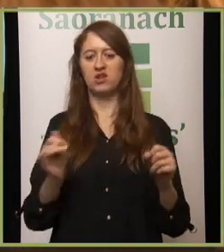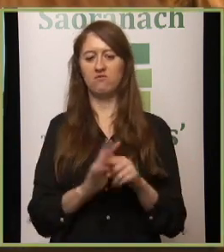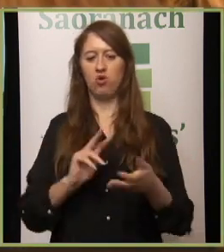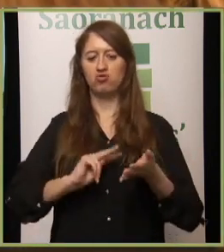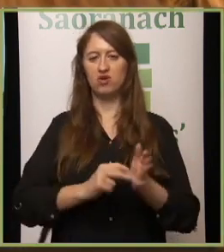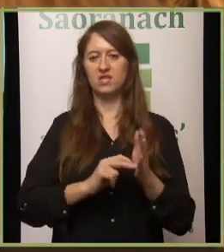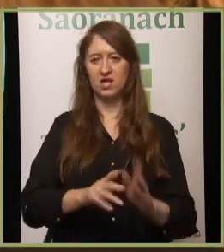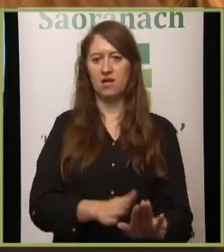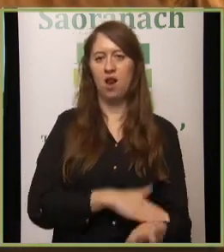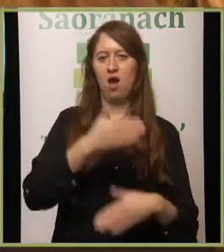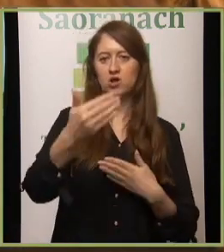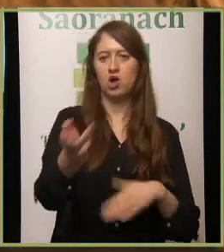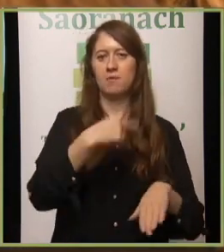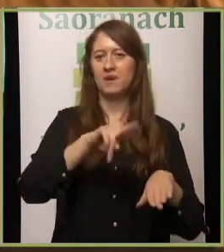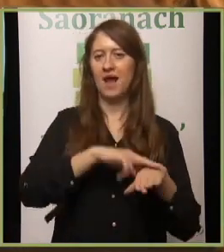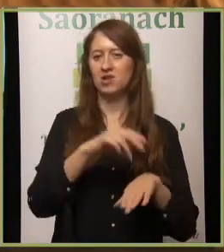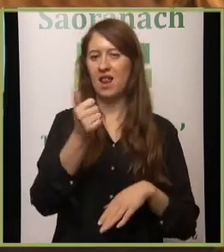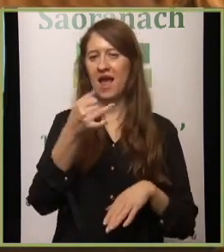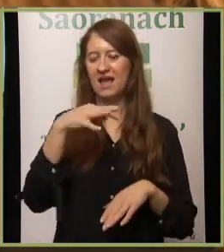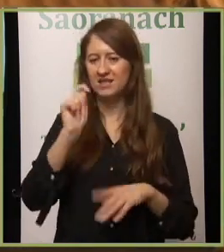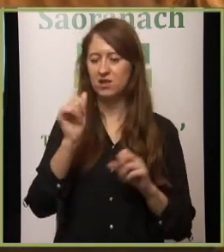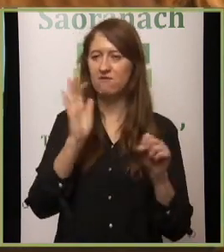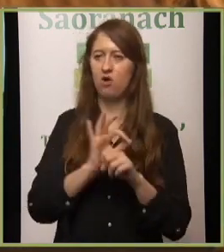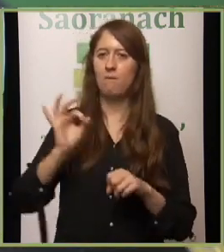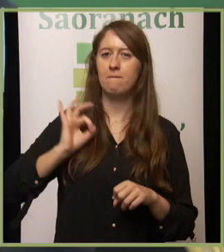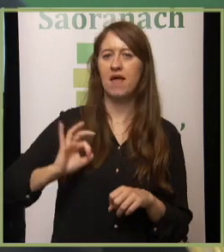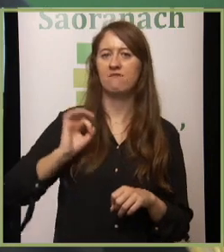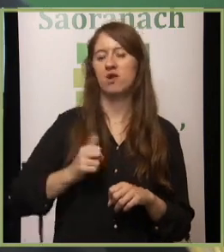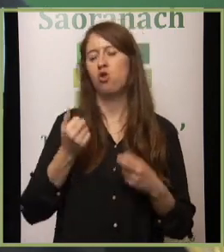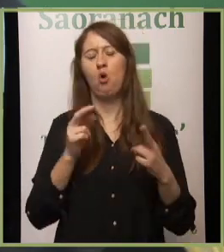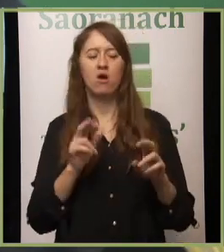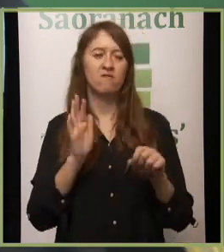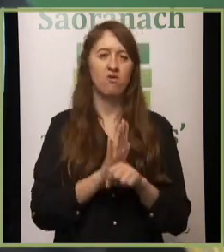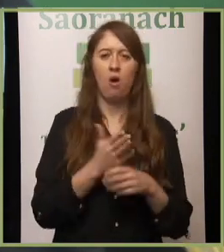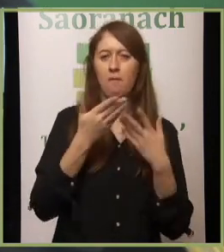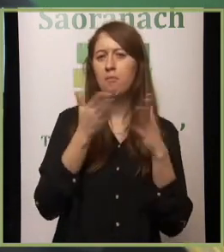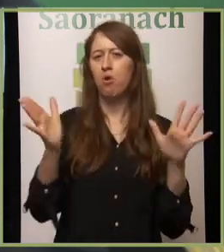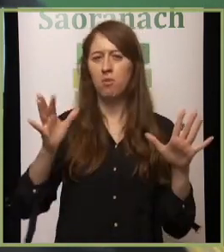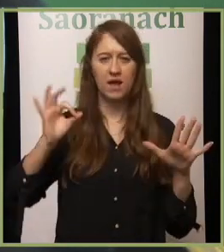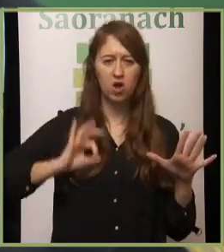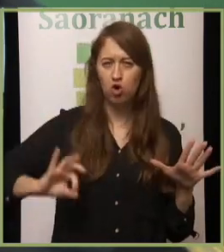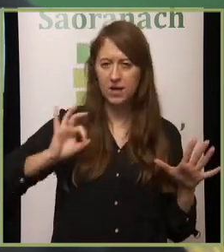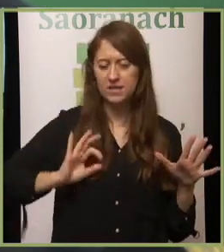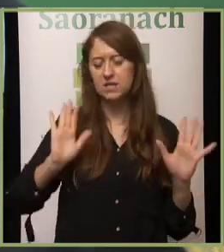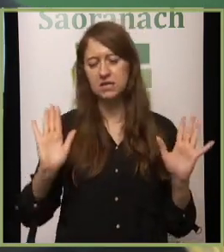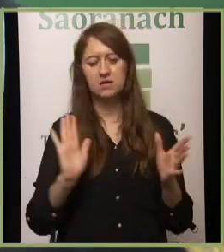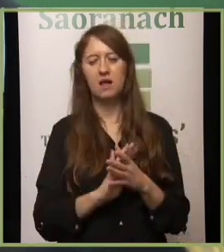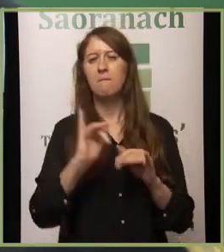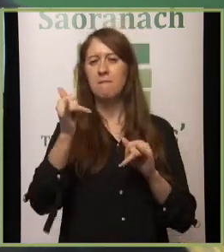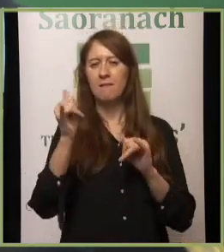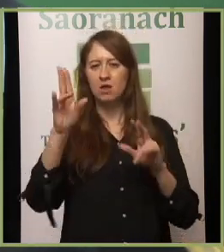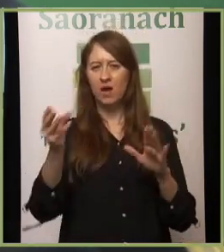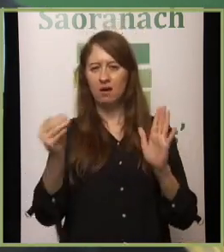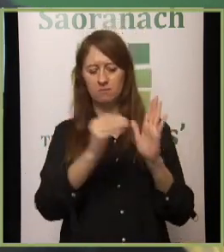long-term national asset and for the benefit of the public good, or just build in some allowances to be able to deal